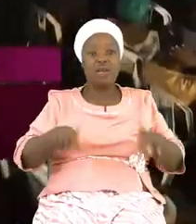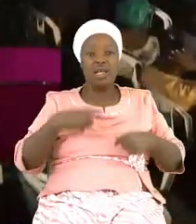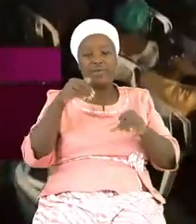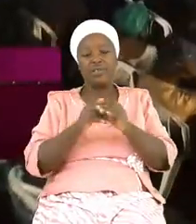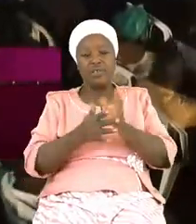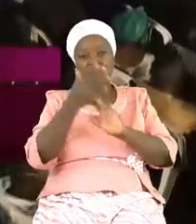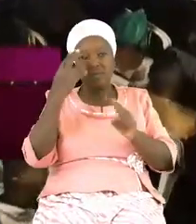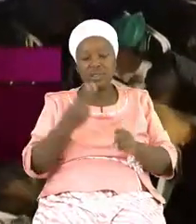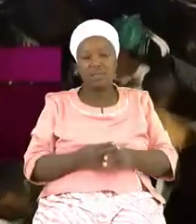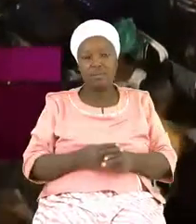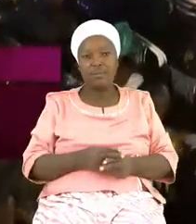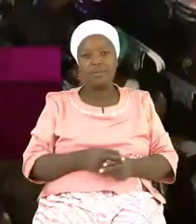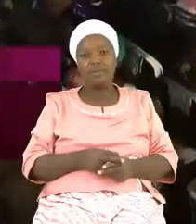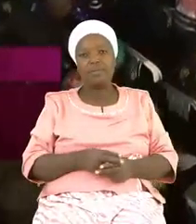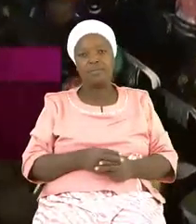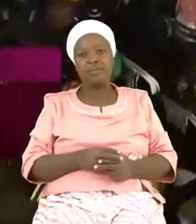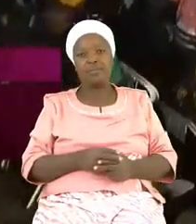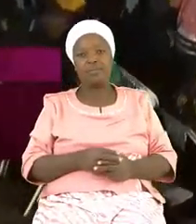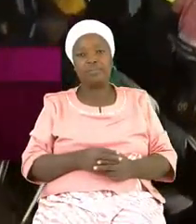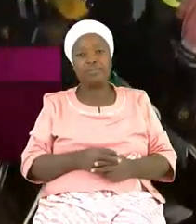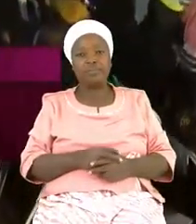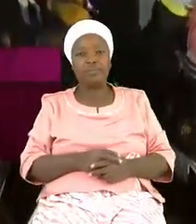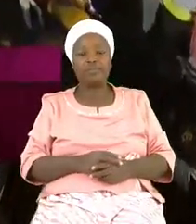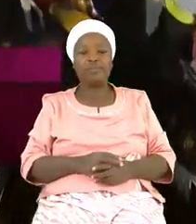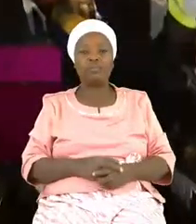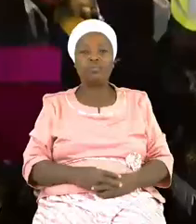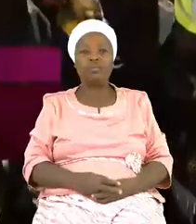name. And let's start to where you are.